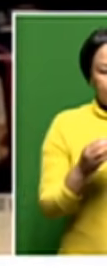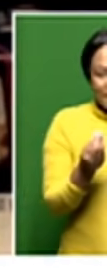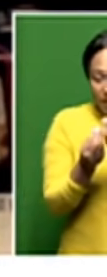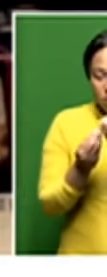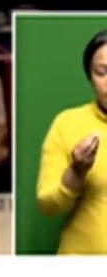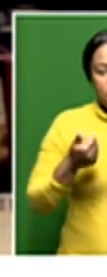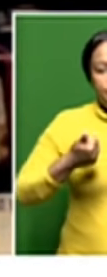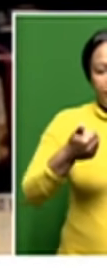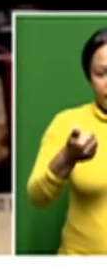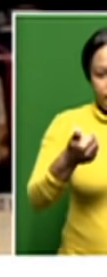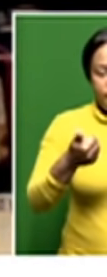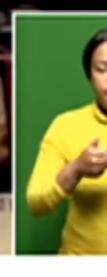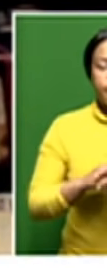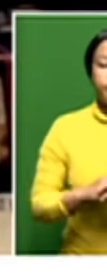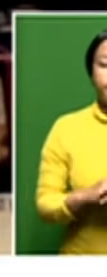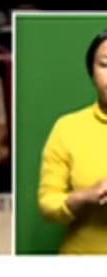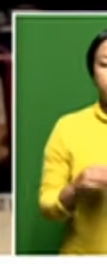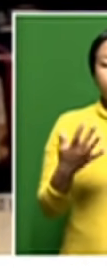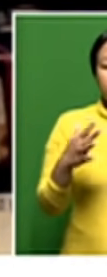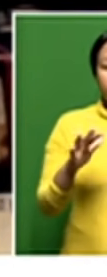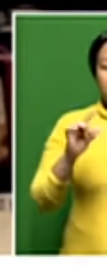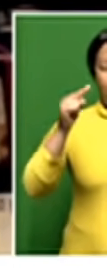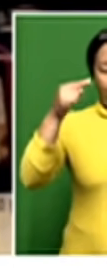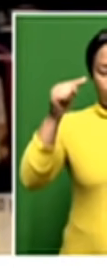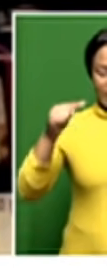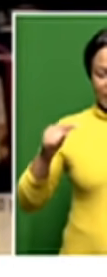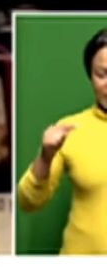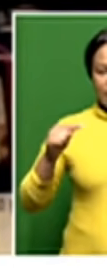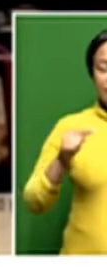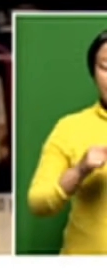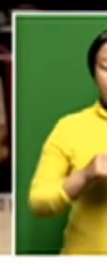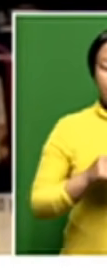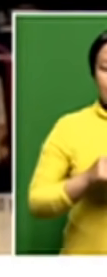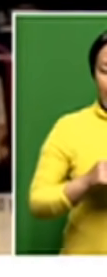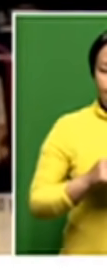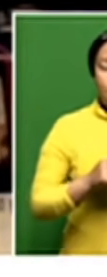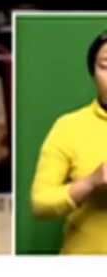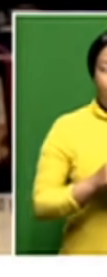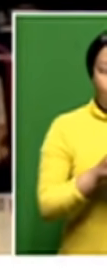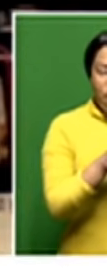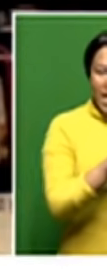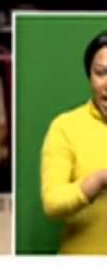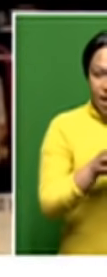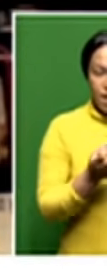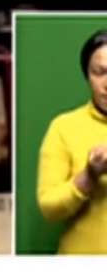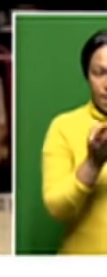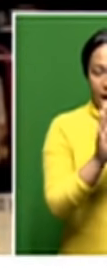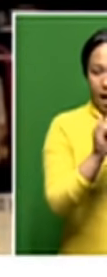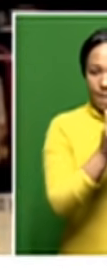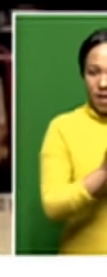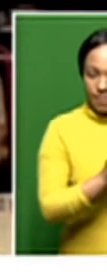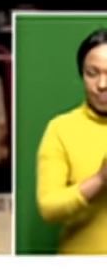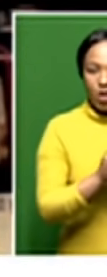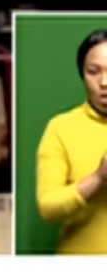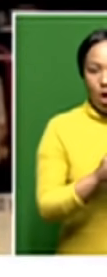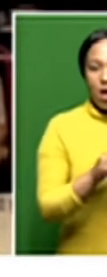products. We have now put in place an audit process and a gap closure process with the can supplier, and we'll restock the